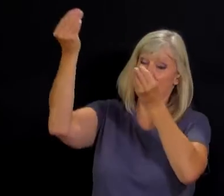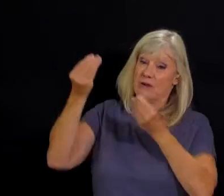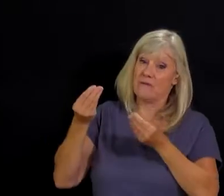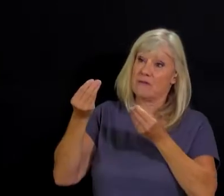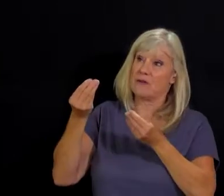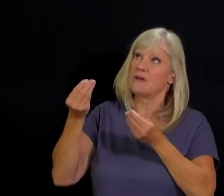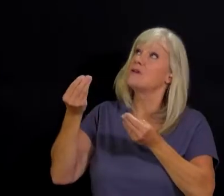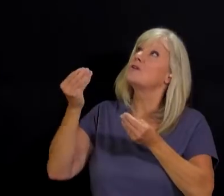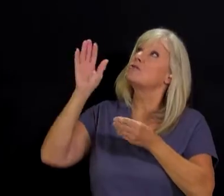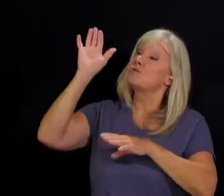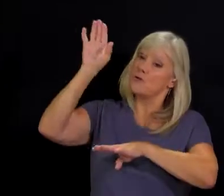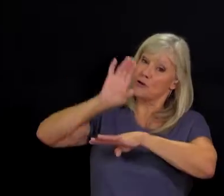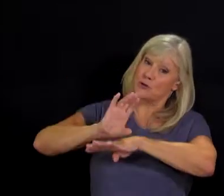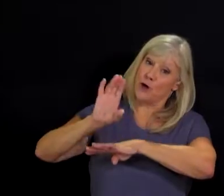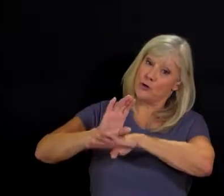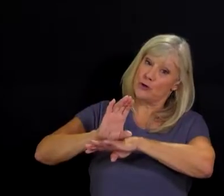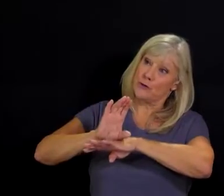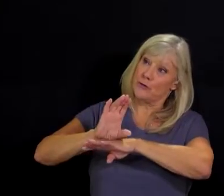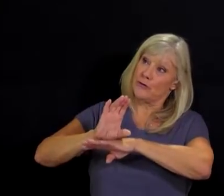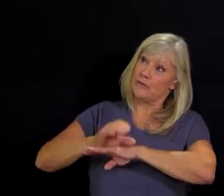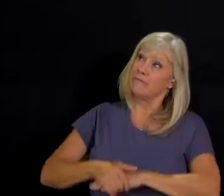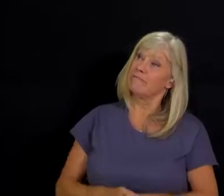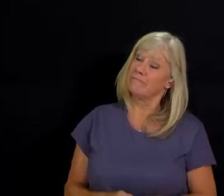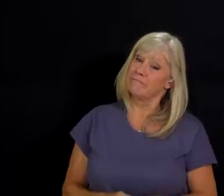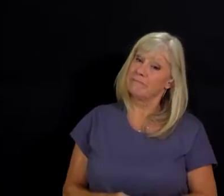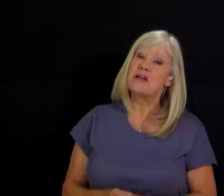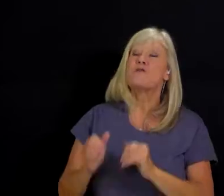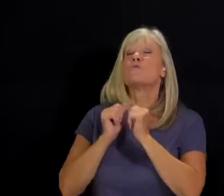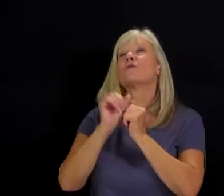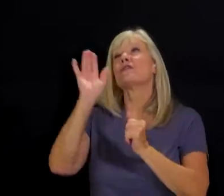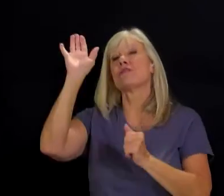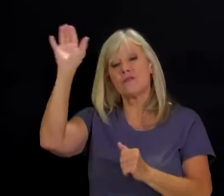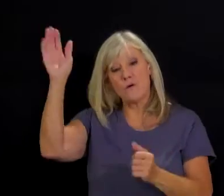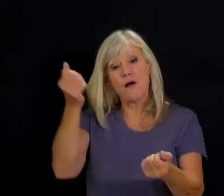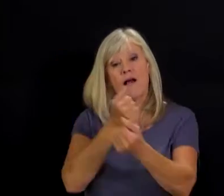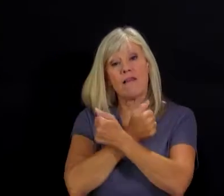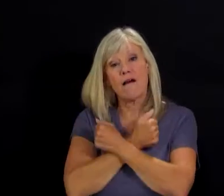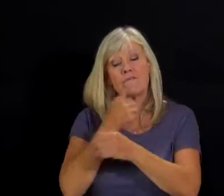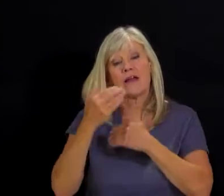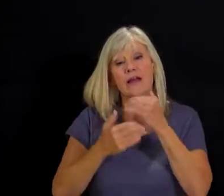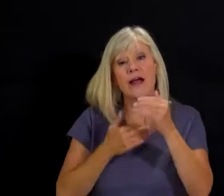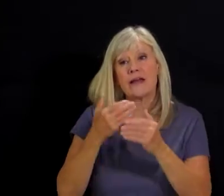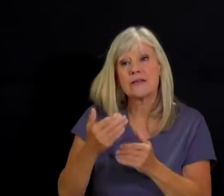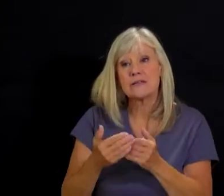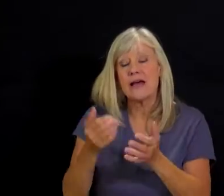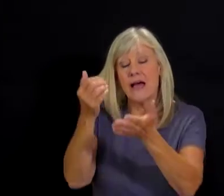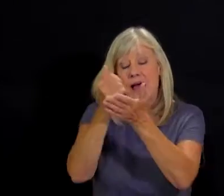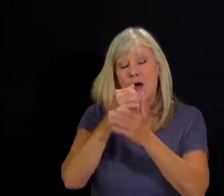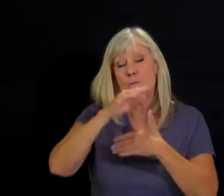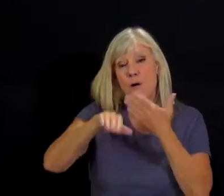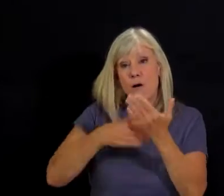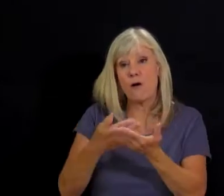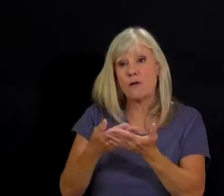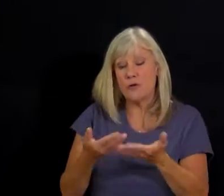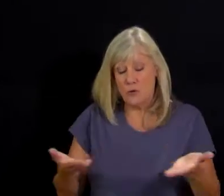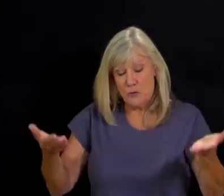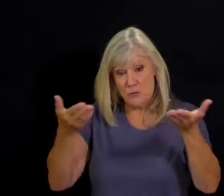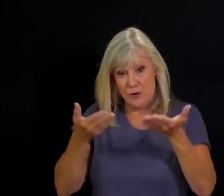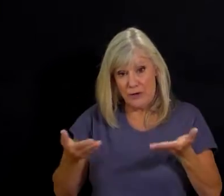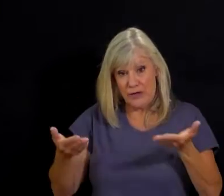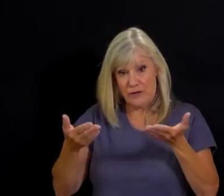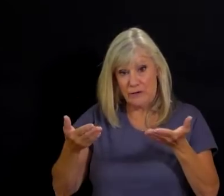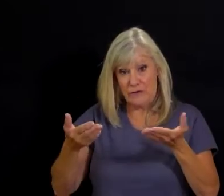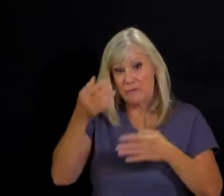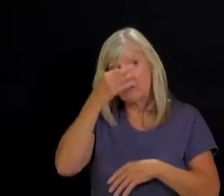for your church, and grant in your loving kindness to all who partake of this one bread and one chalice, that gathered